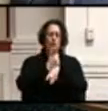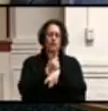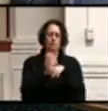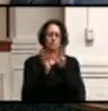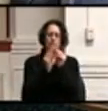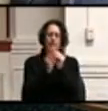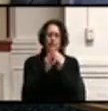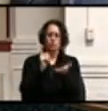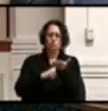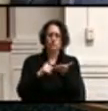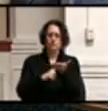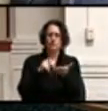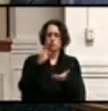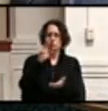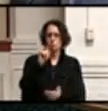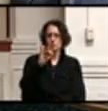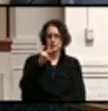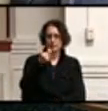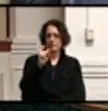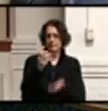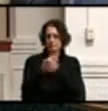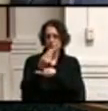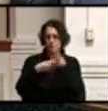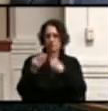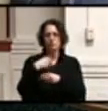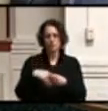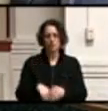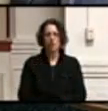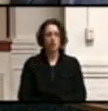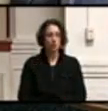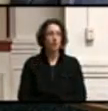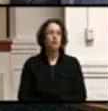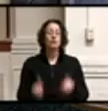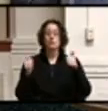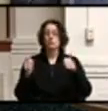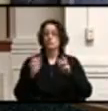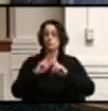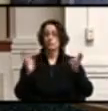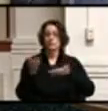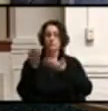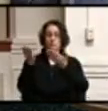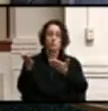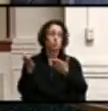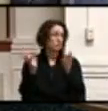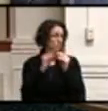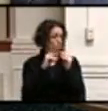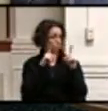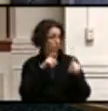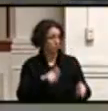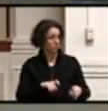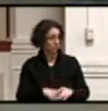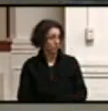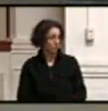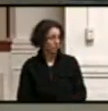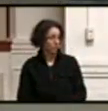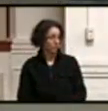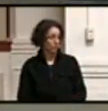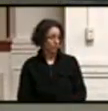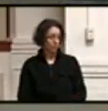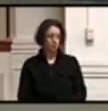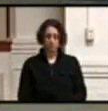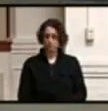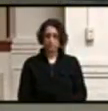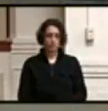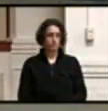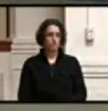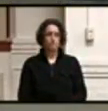pretty promptly. Oh, boy. End of the meeting. Yep. All right, then. We're ready for a motion. Are there any other questions from anybody?